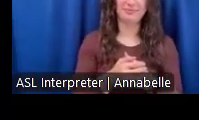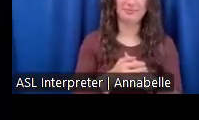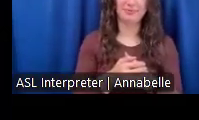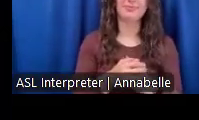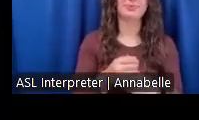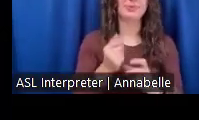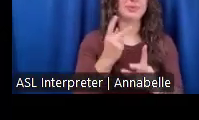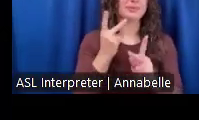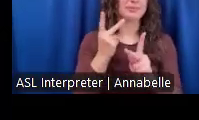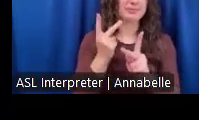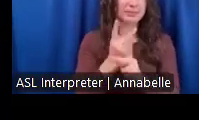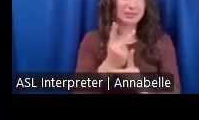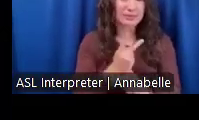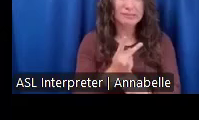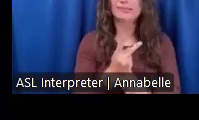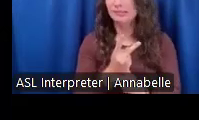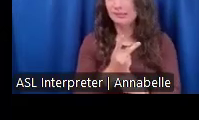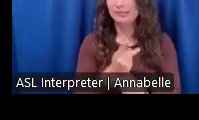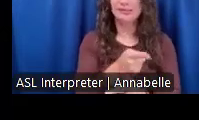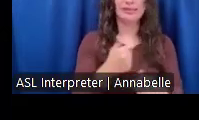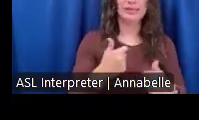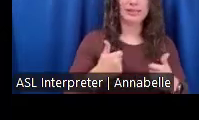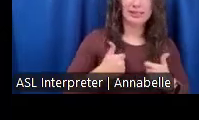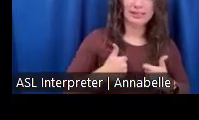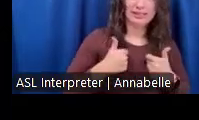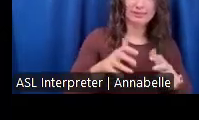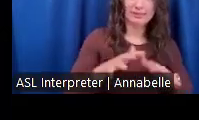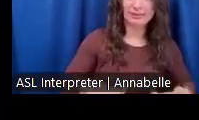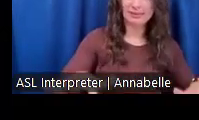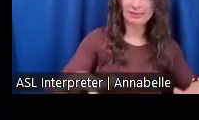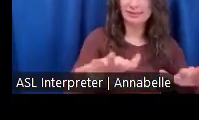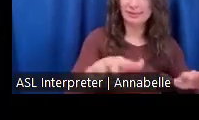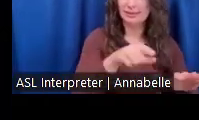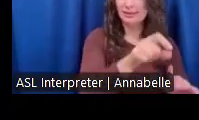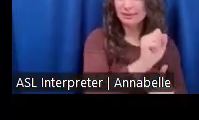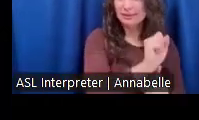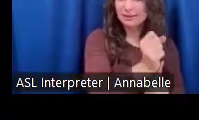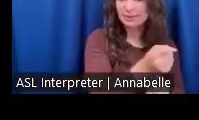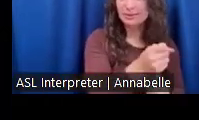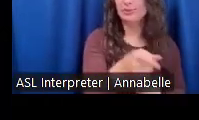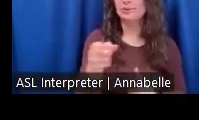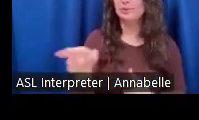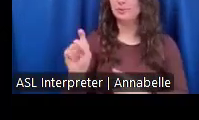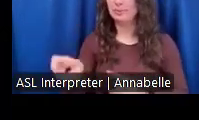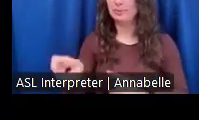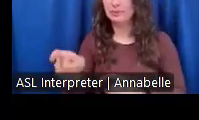in the different habitat conditions and regeneration. Next slide.